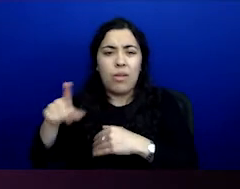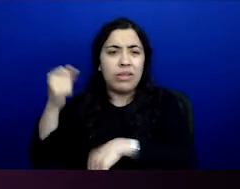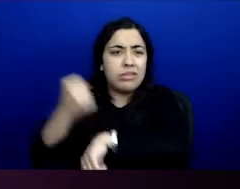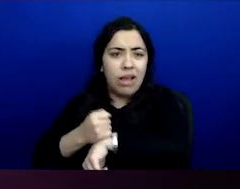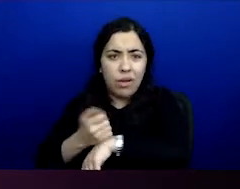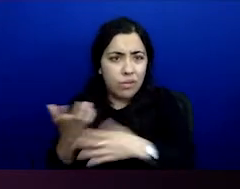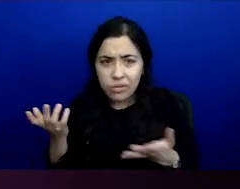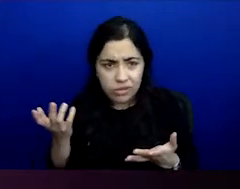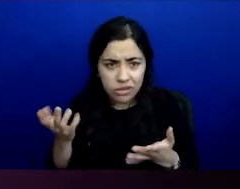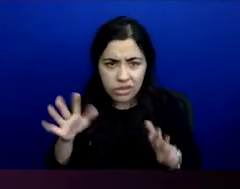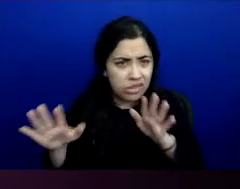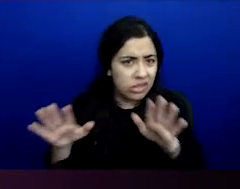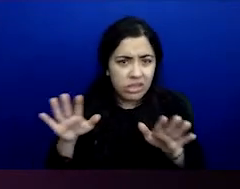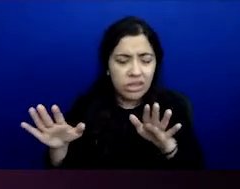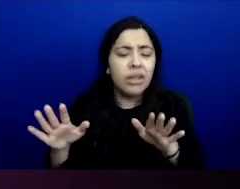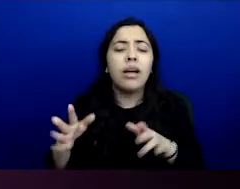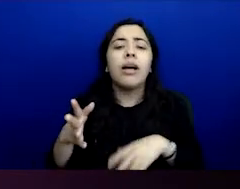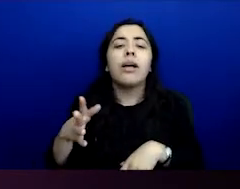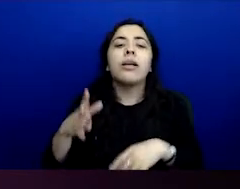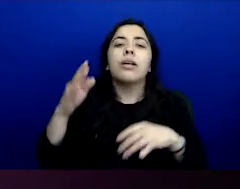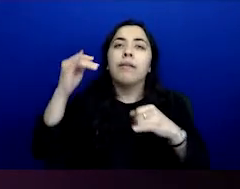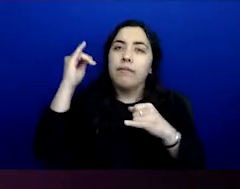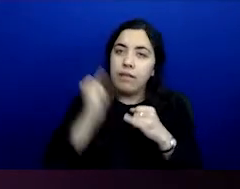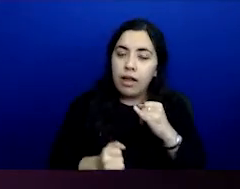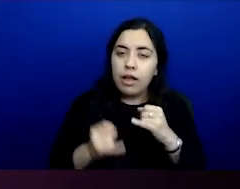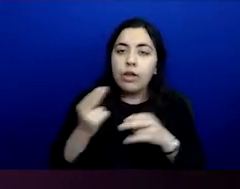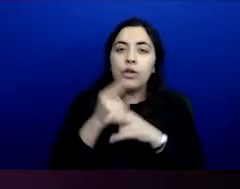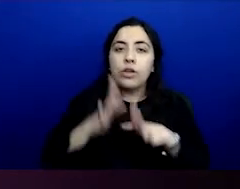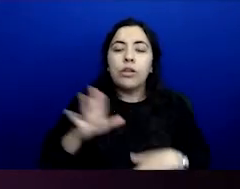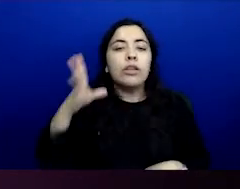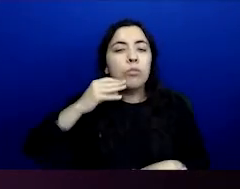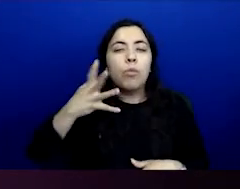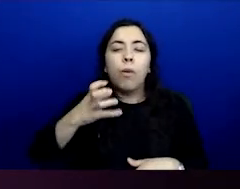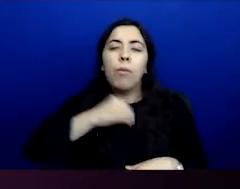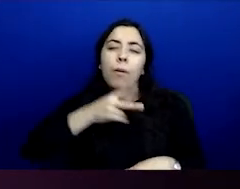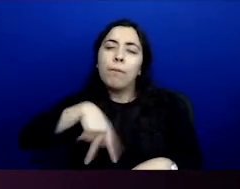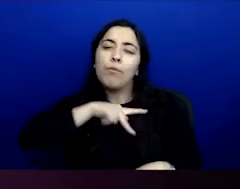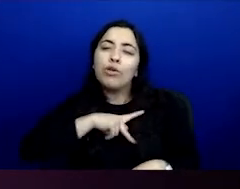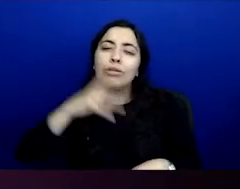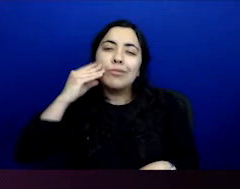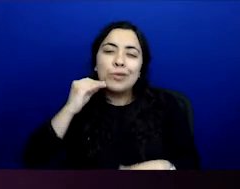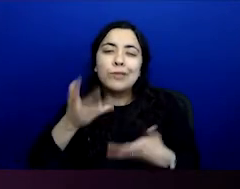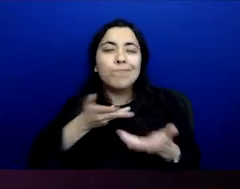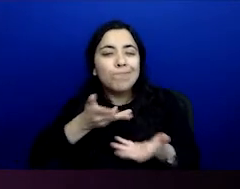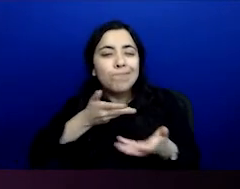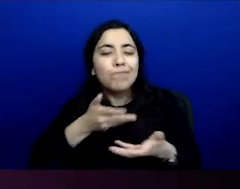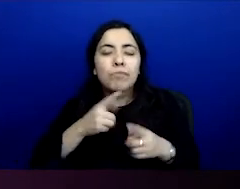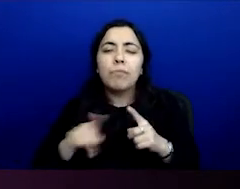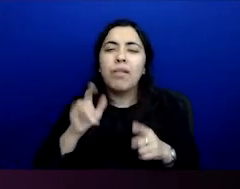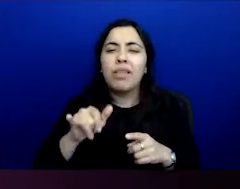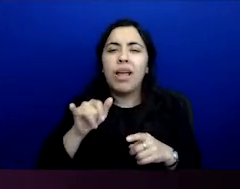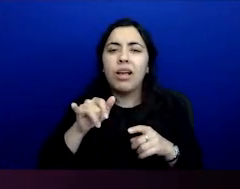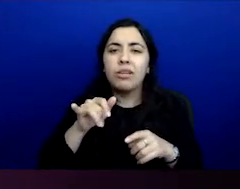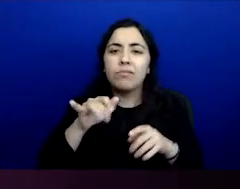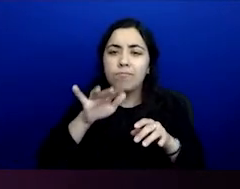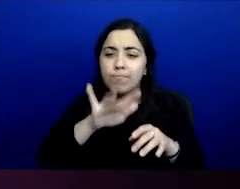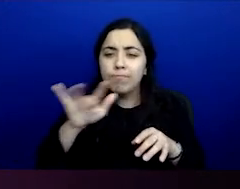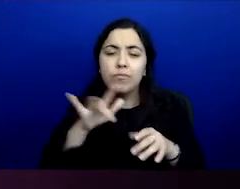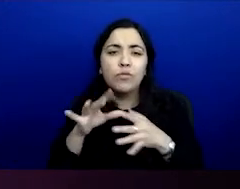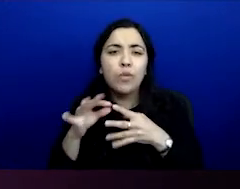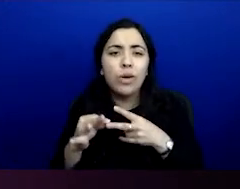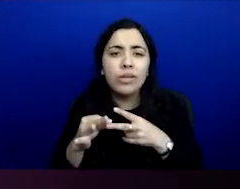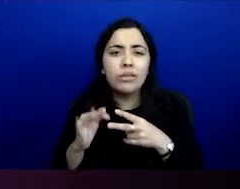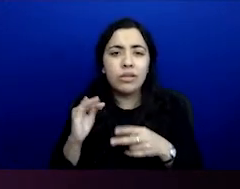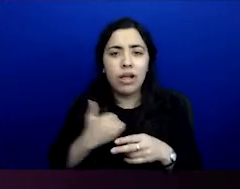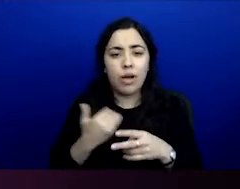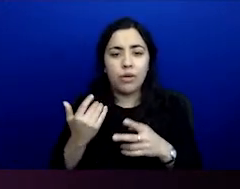And then finally, the reality of user experience is we want it to be personalized, but often due to the tooling choices we make or the